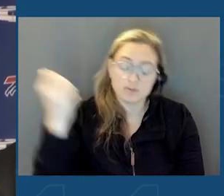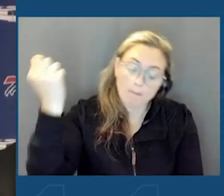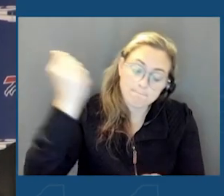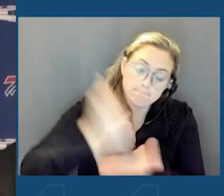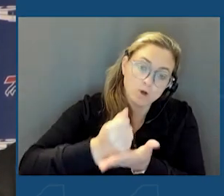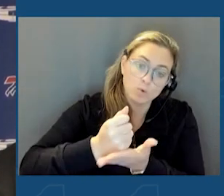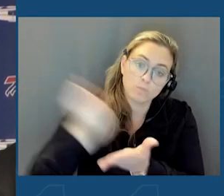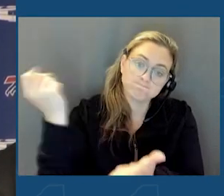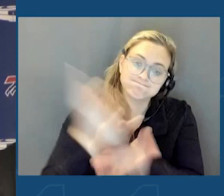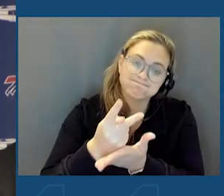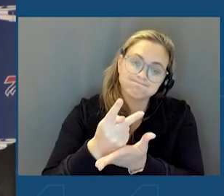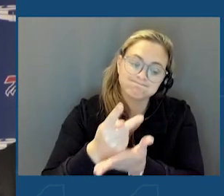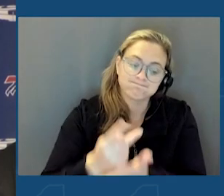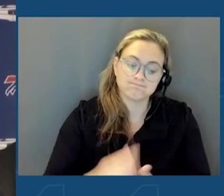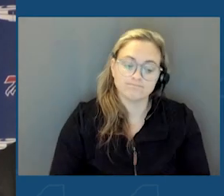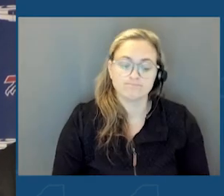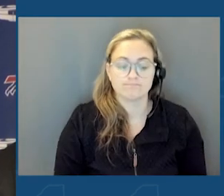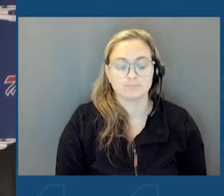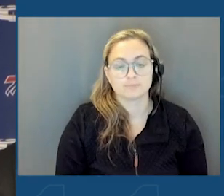it.